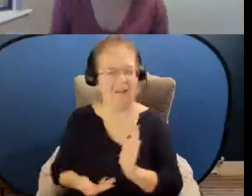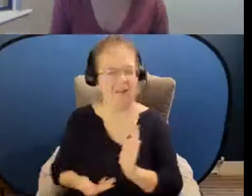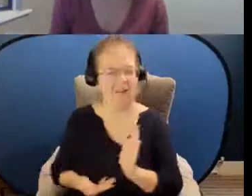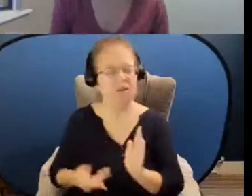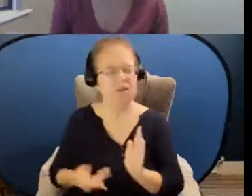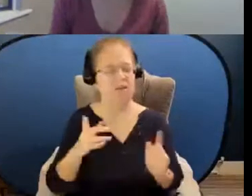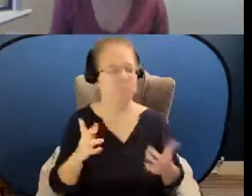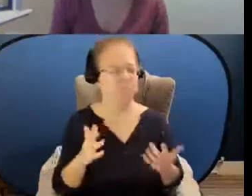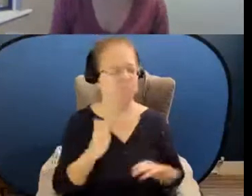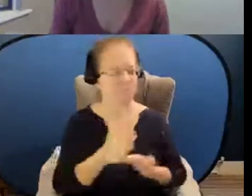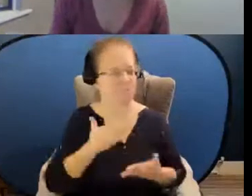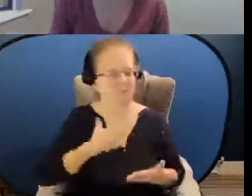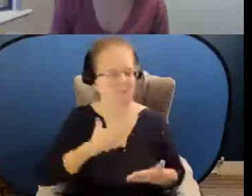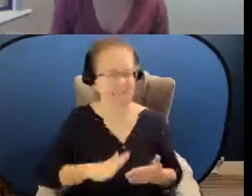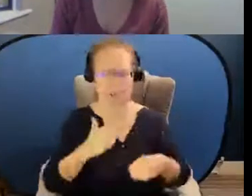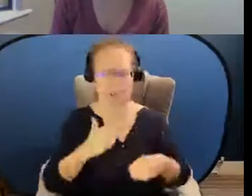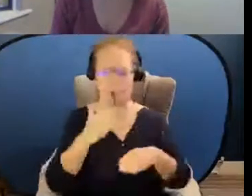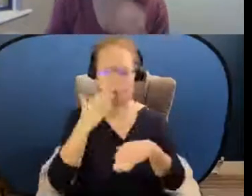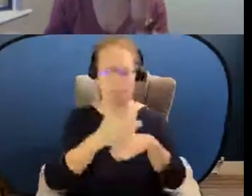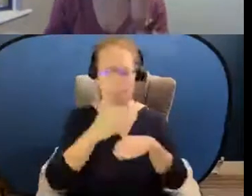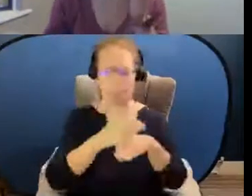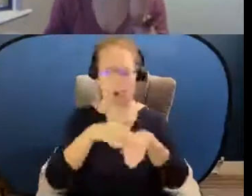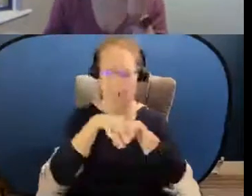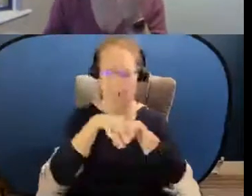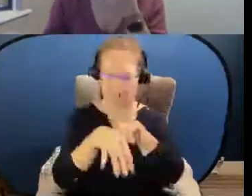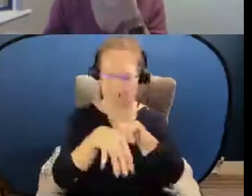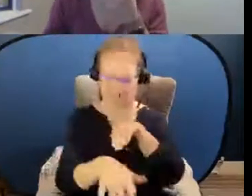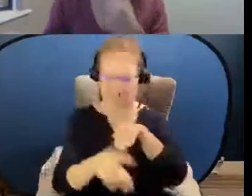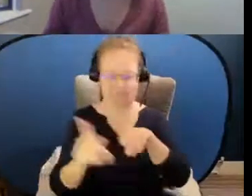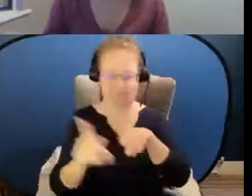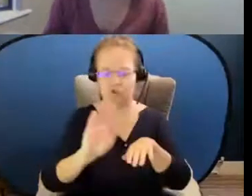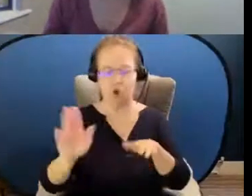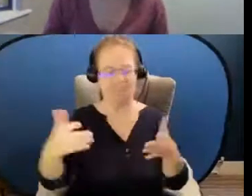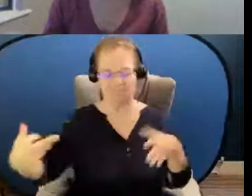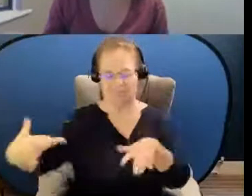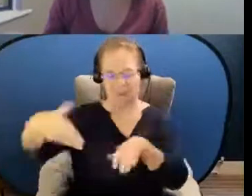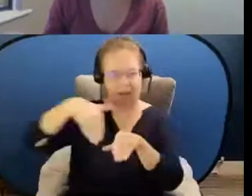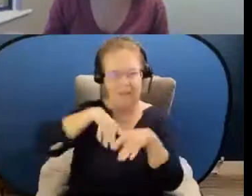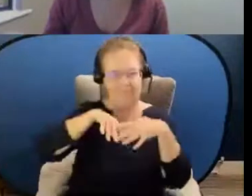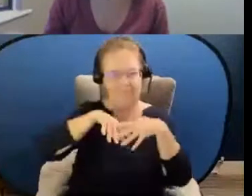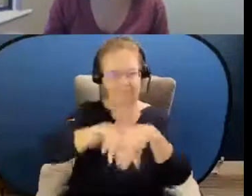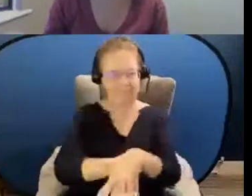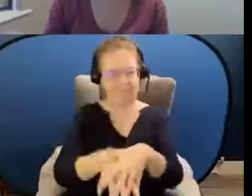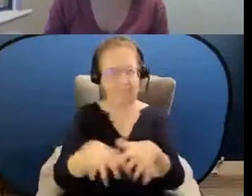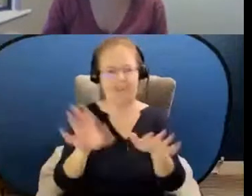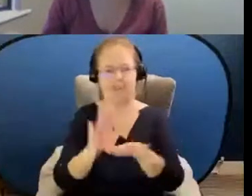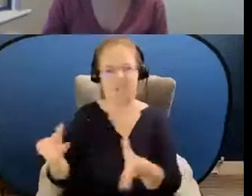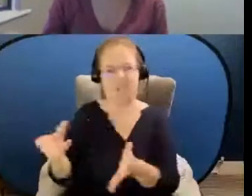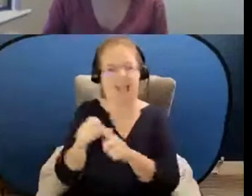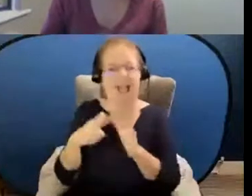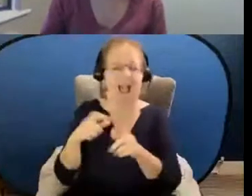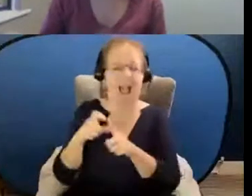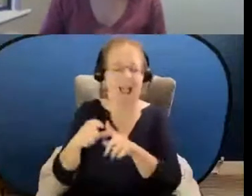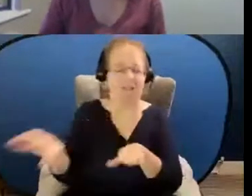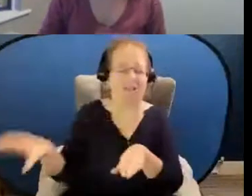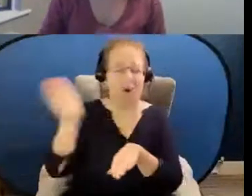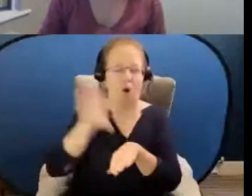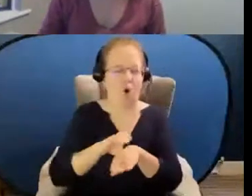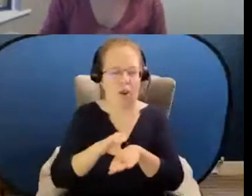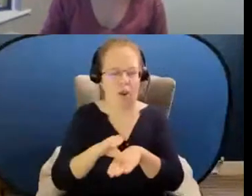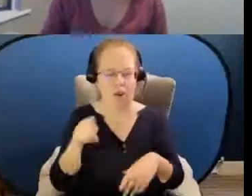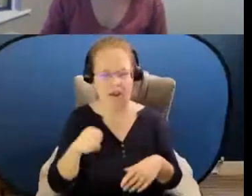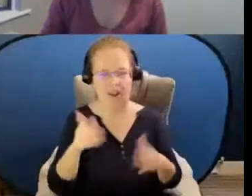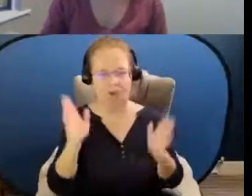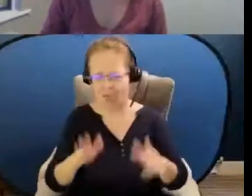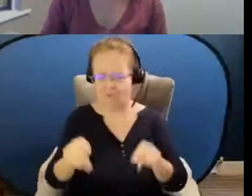actually having in the workflow. So this is not an add-on. And all the tools have gotten better that I've seen too. But in the past, it was you had to open up